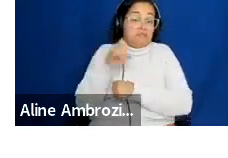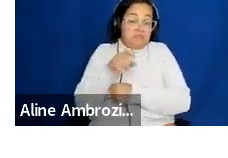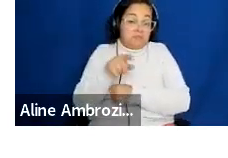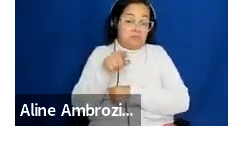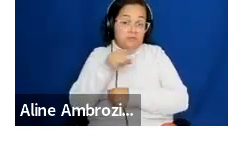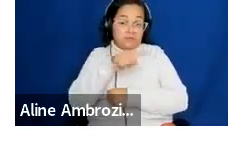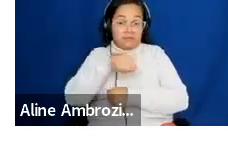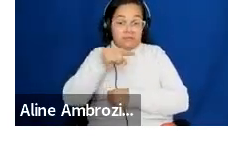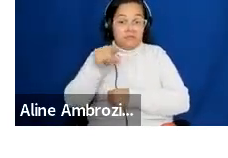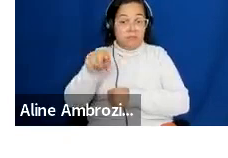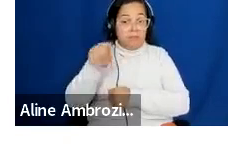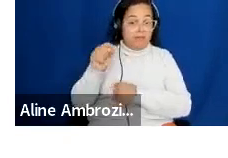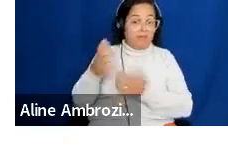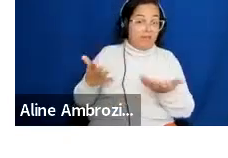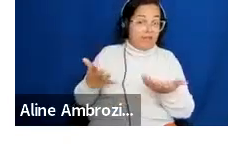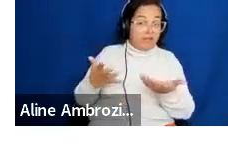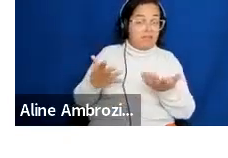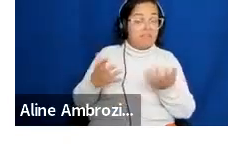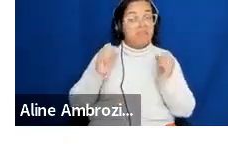what Vygotsky made of this